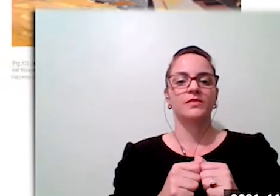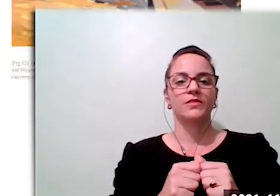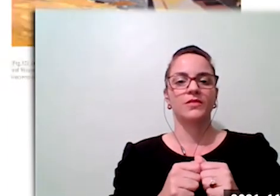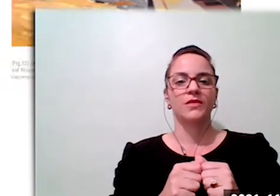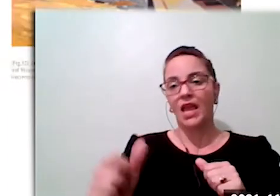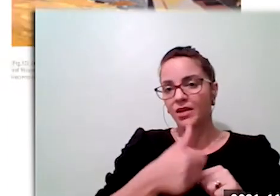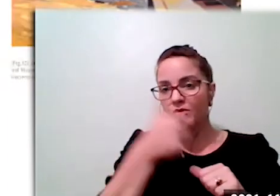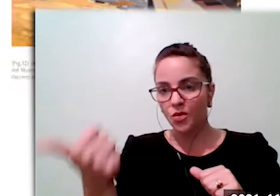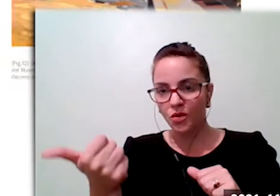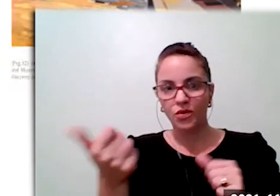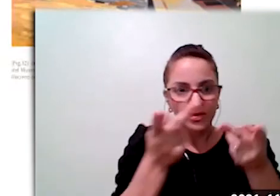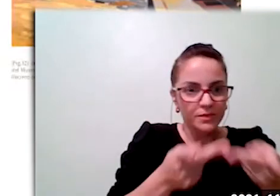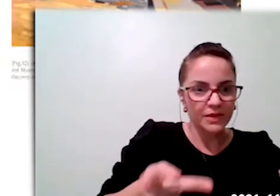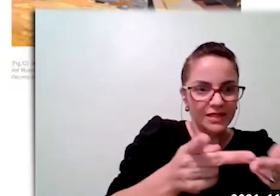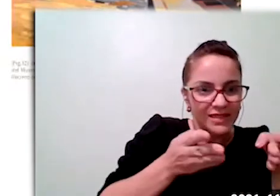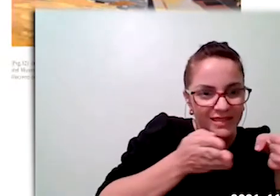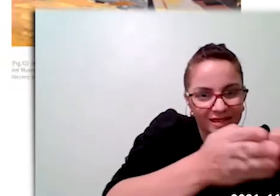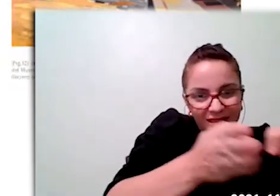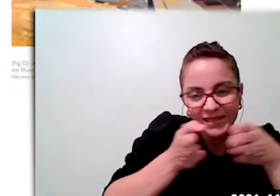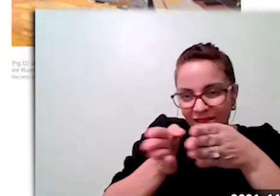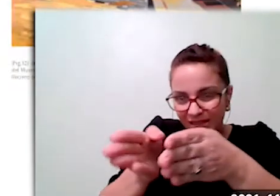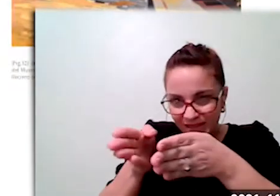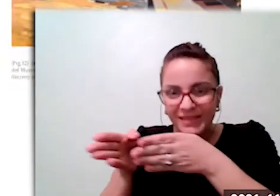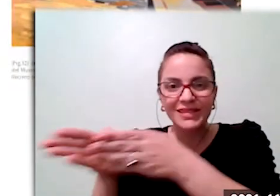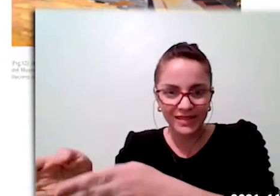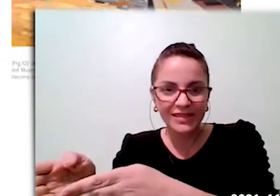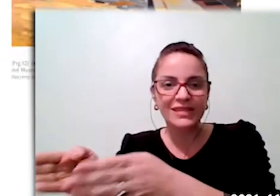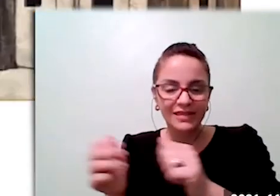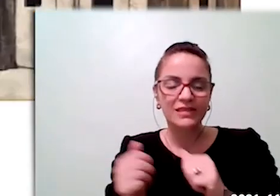other streets, facades, squares, and ornaments,